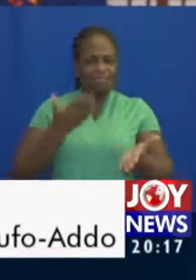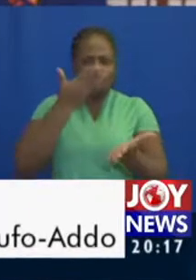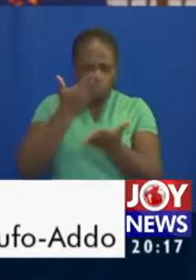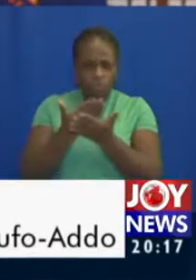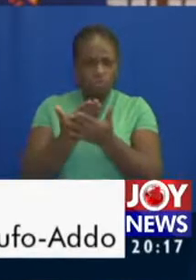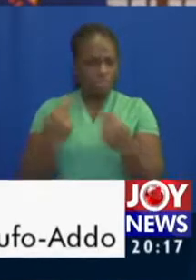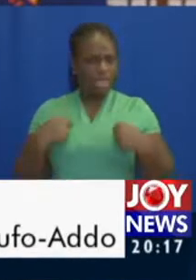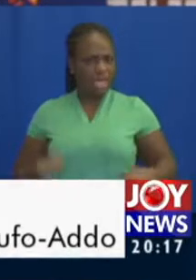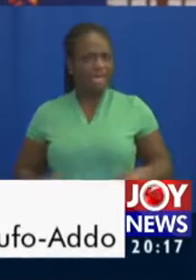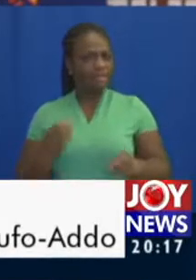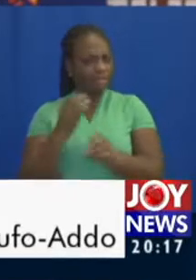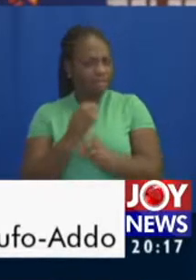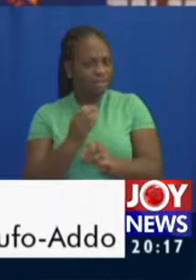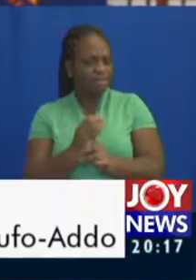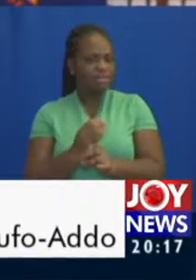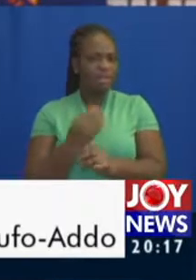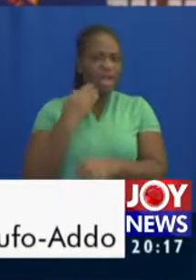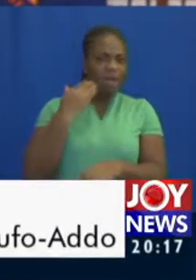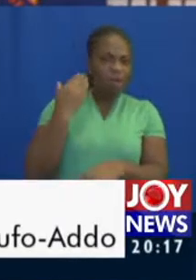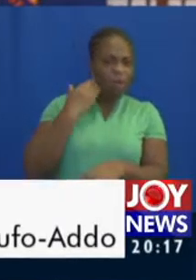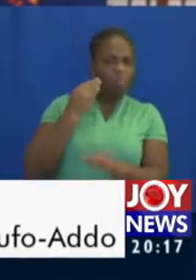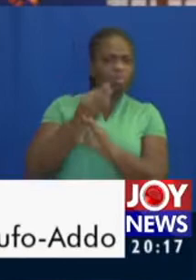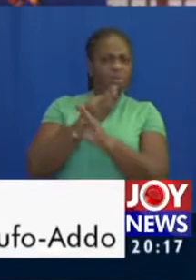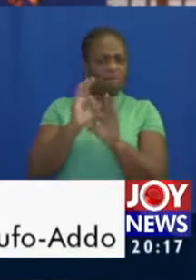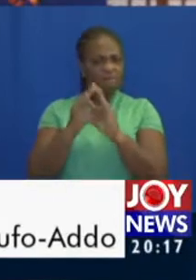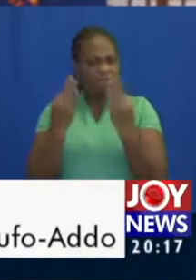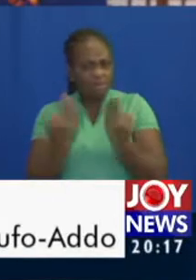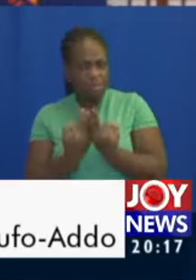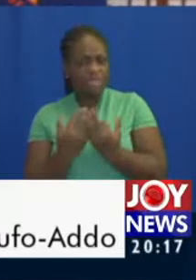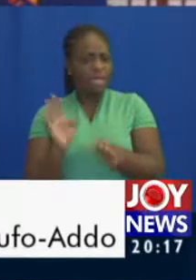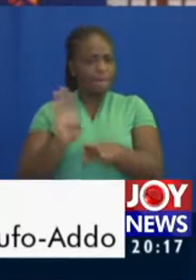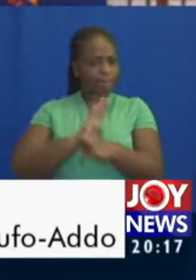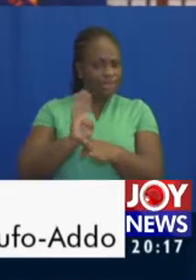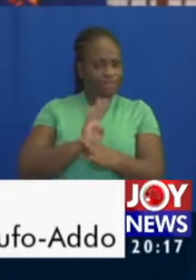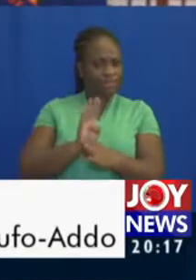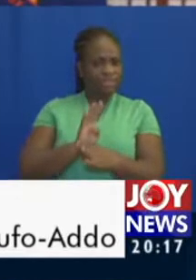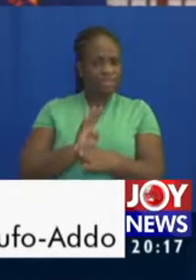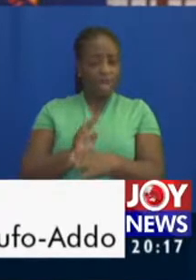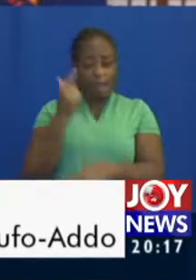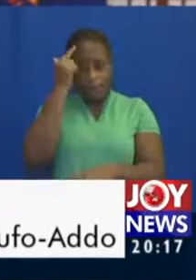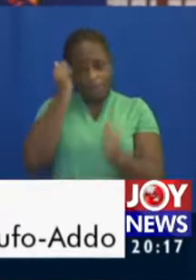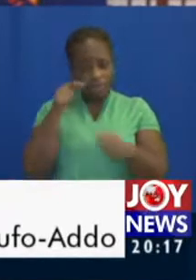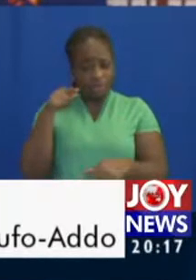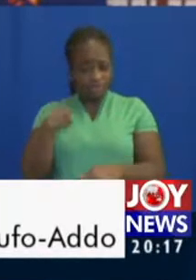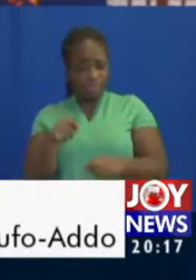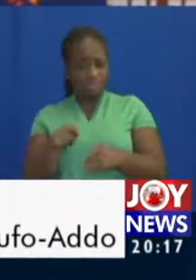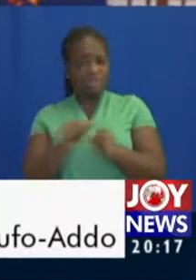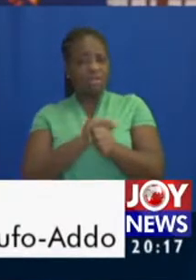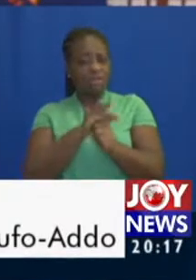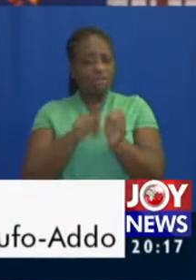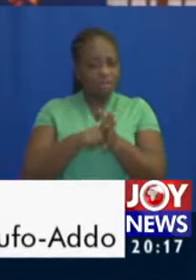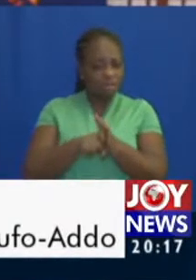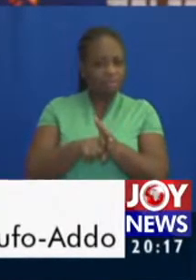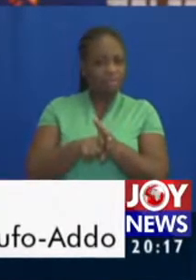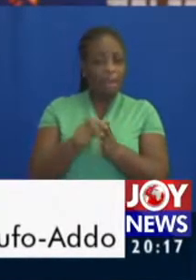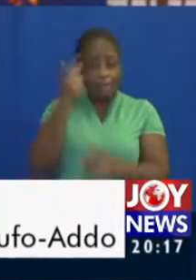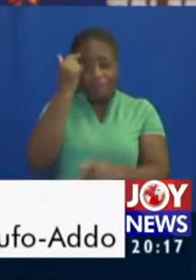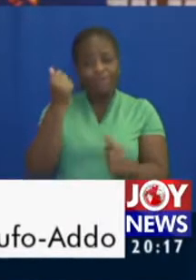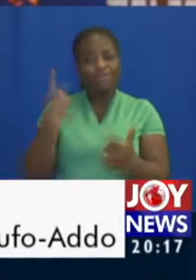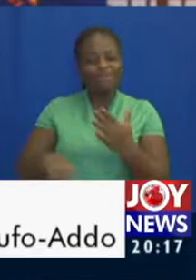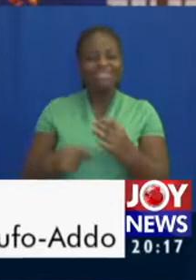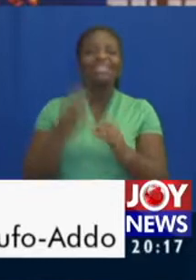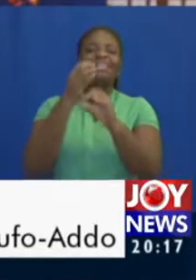households, families, and businesses in the midst of this pandemic, because we care. It is